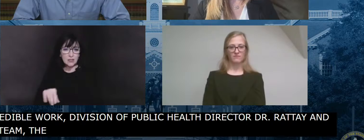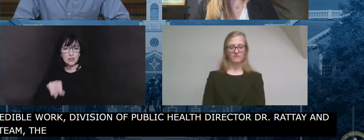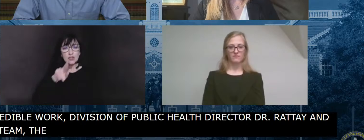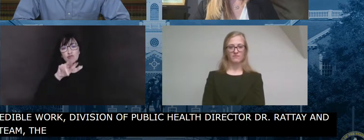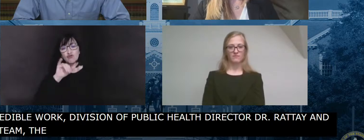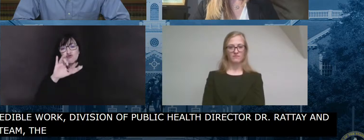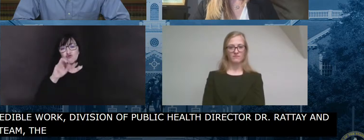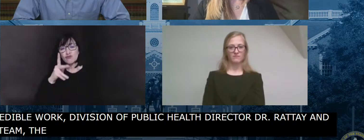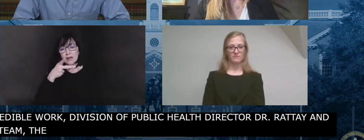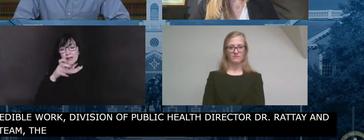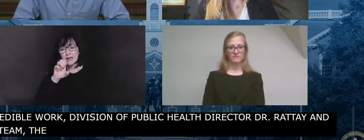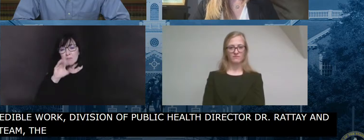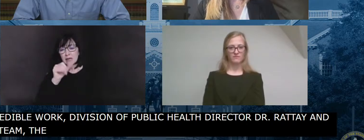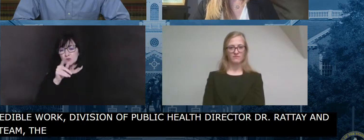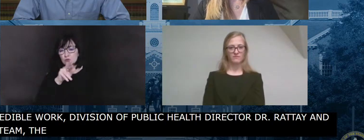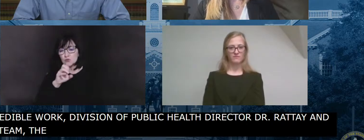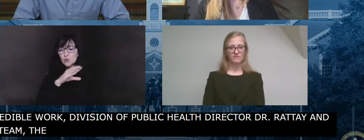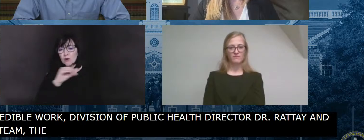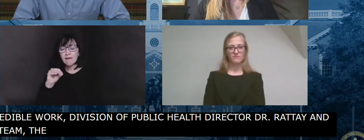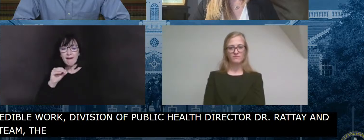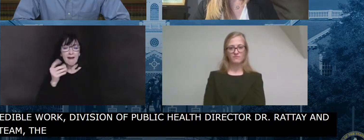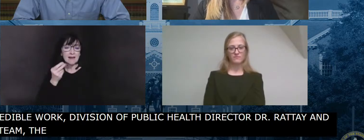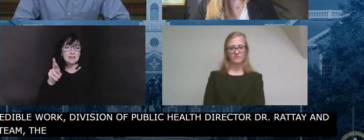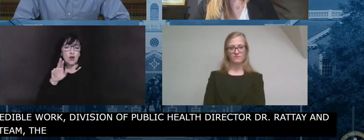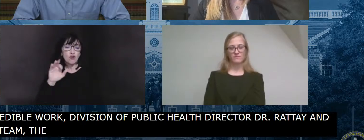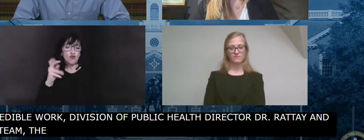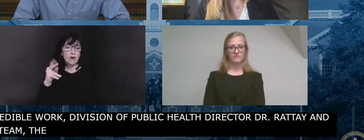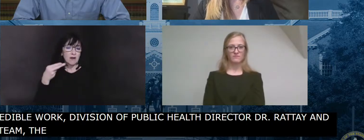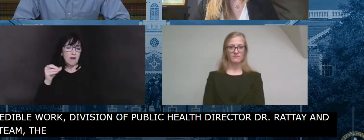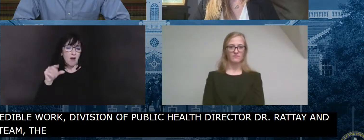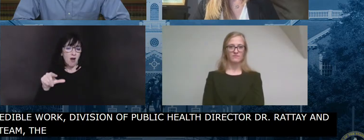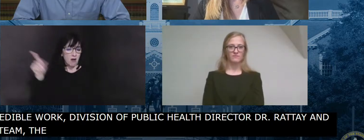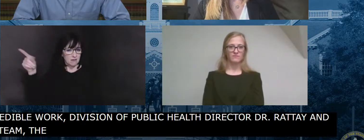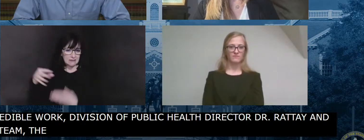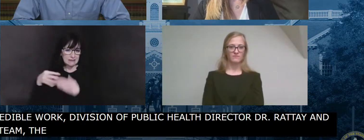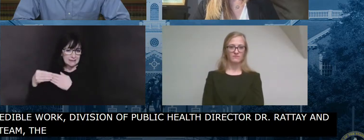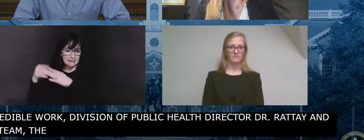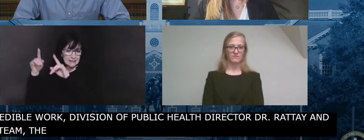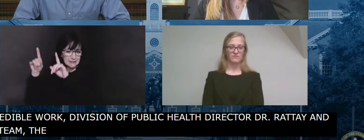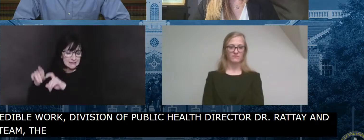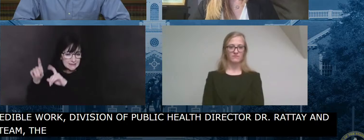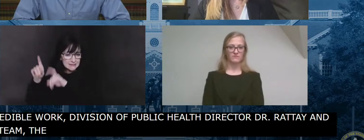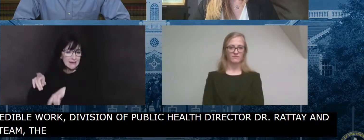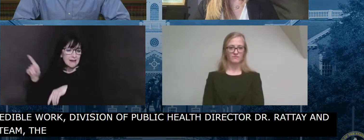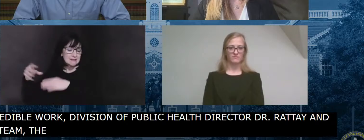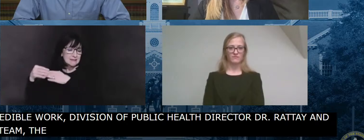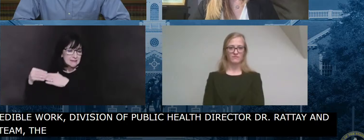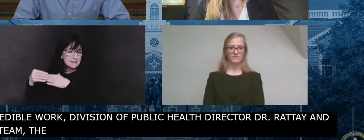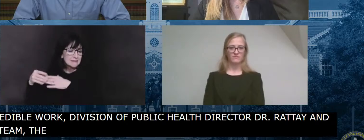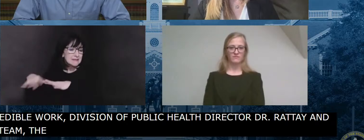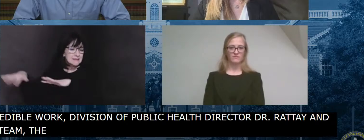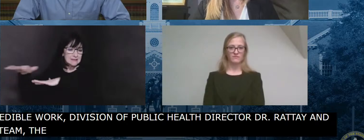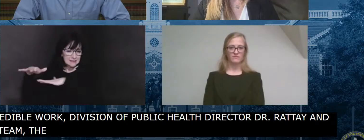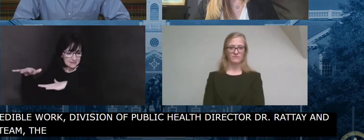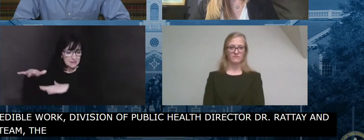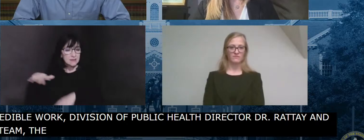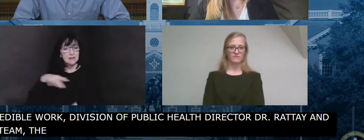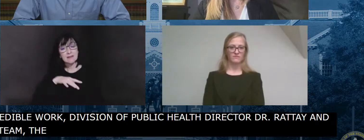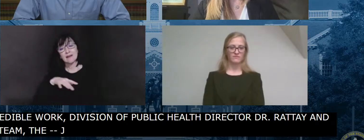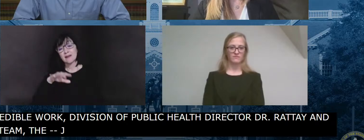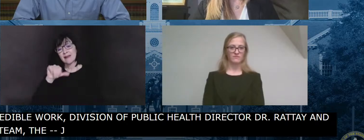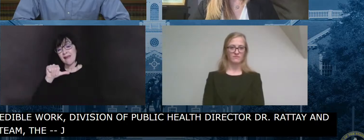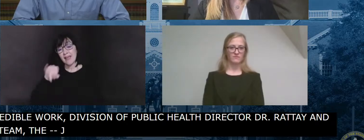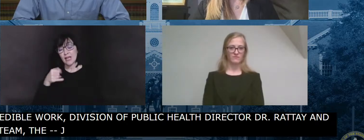Pescatore, Rick Hong, that have been leading the effort for testing, AJ Shaw and his team at DEMA, testing now